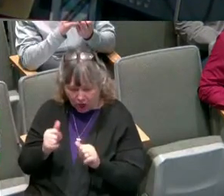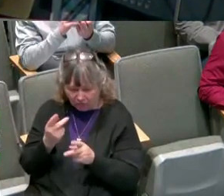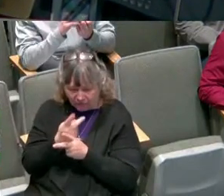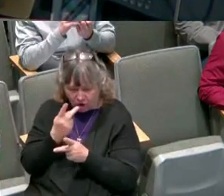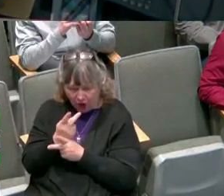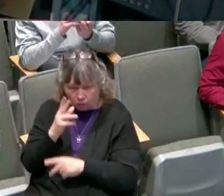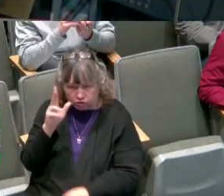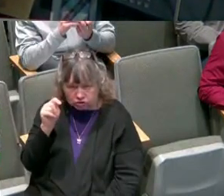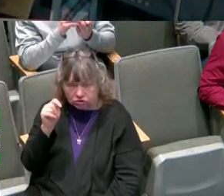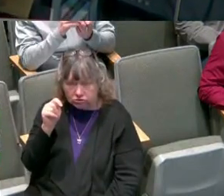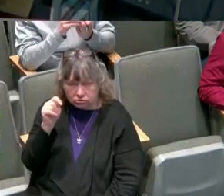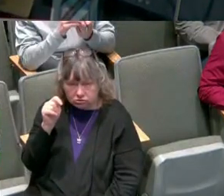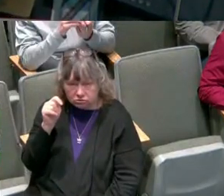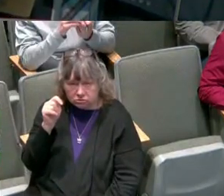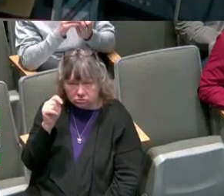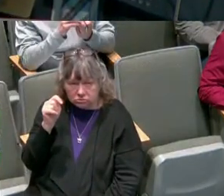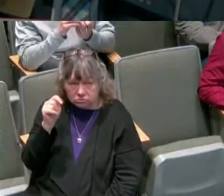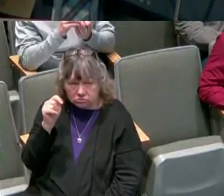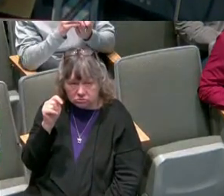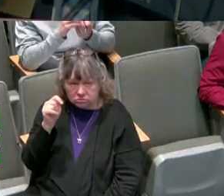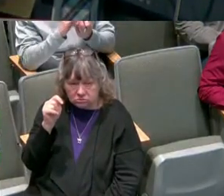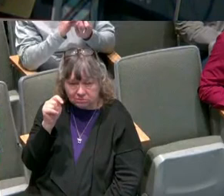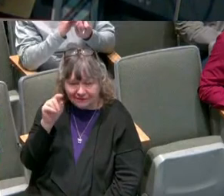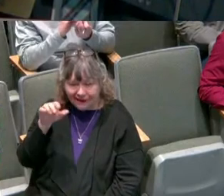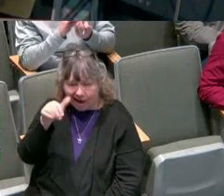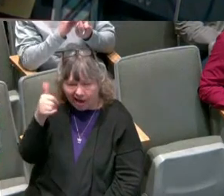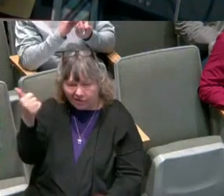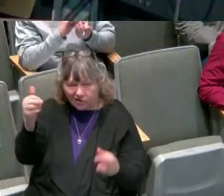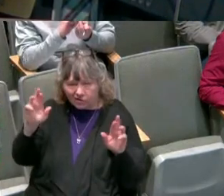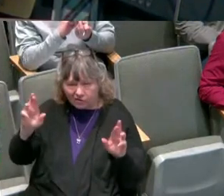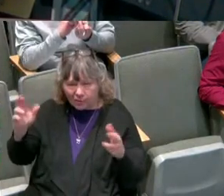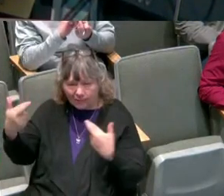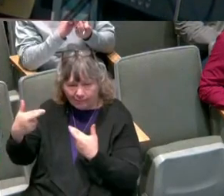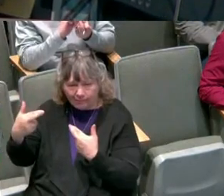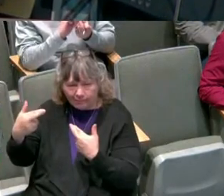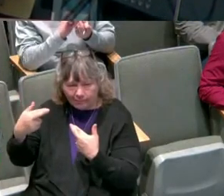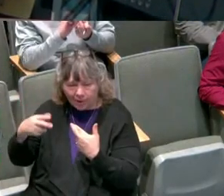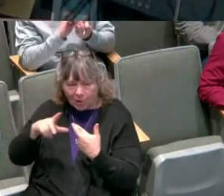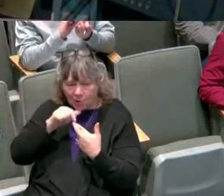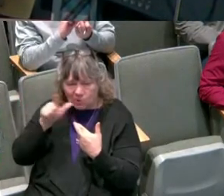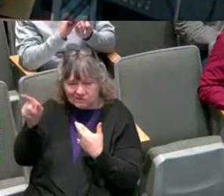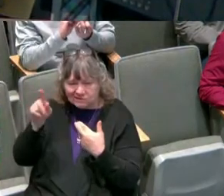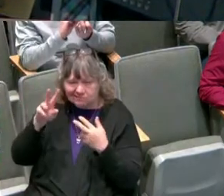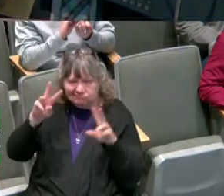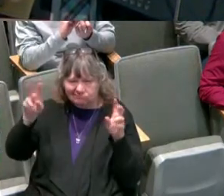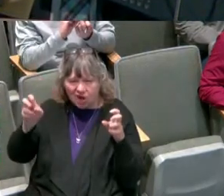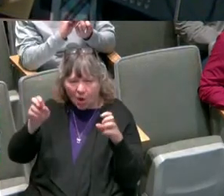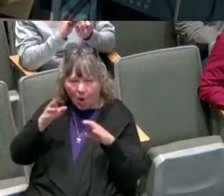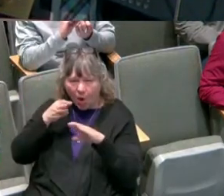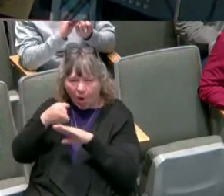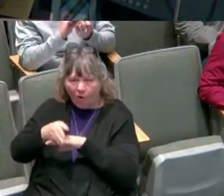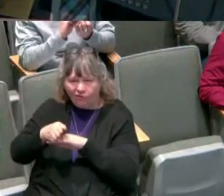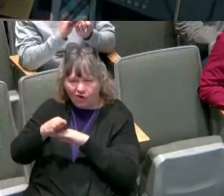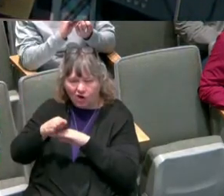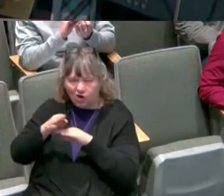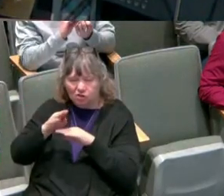out um the where who's in overflow so